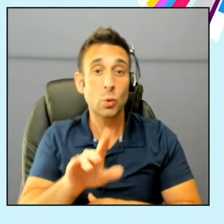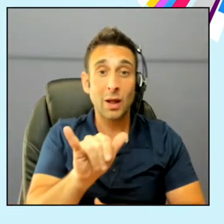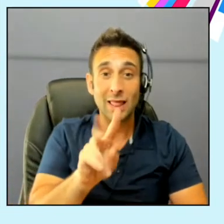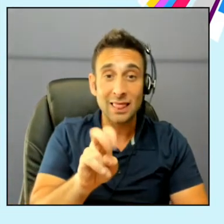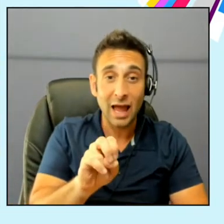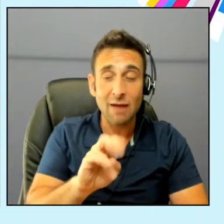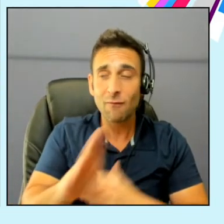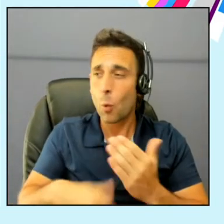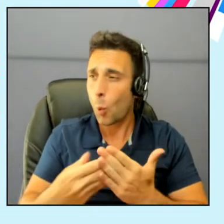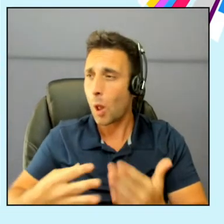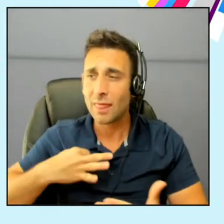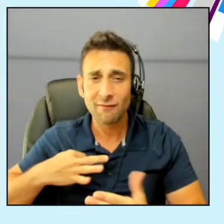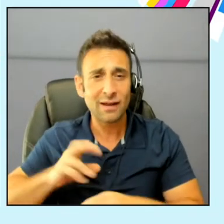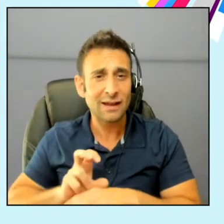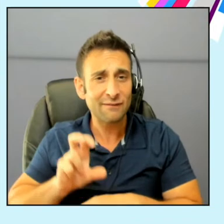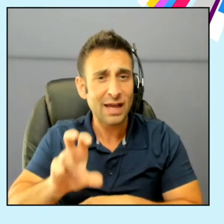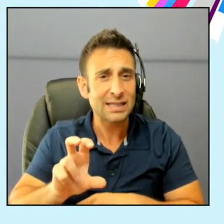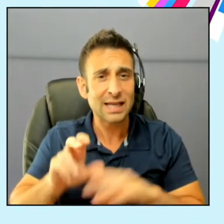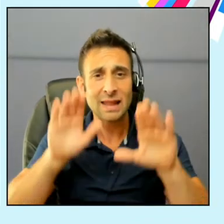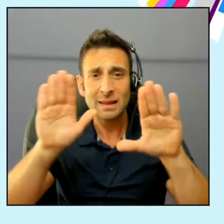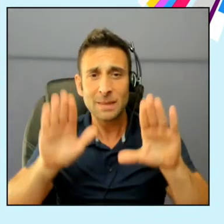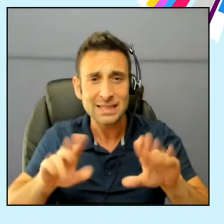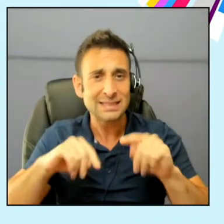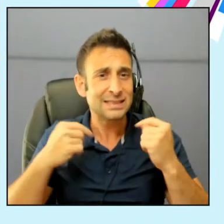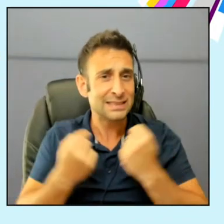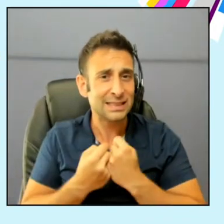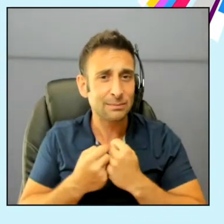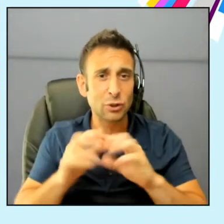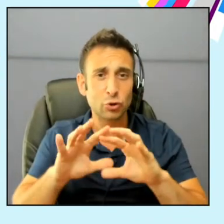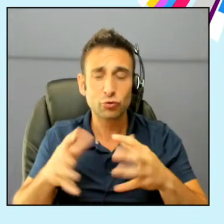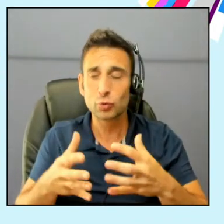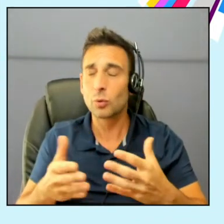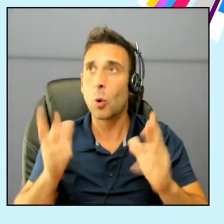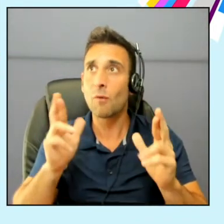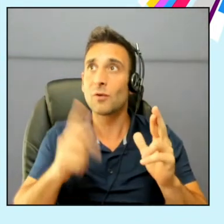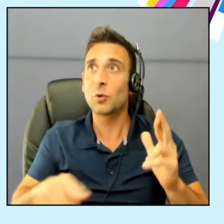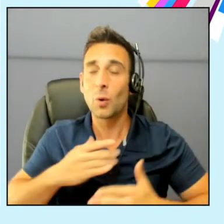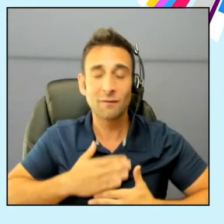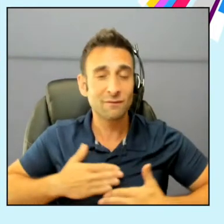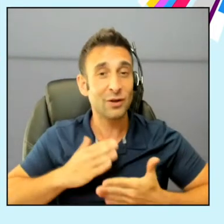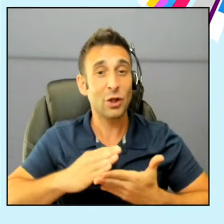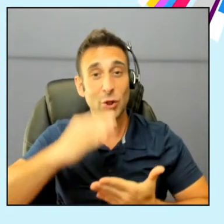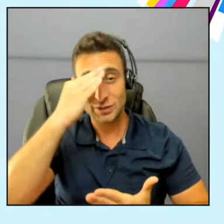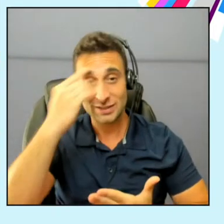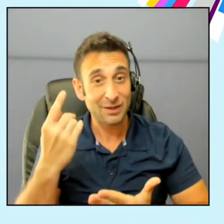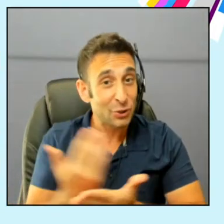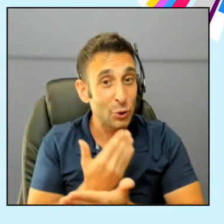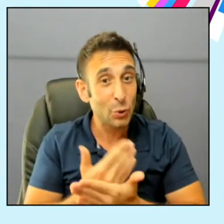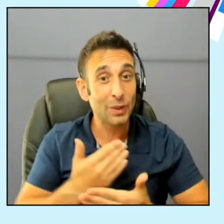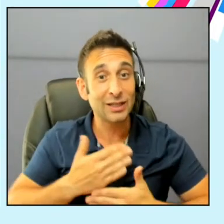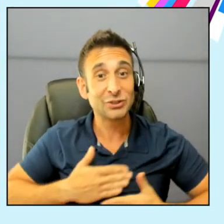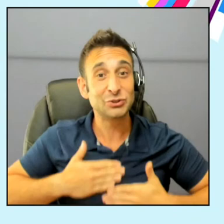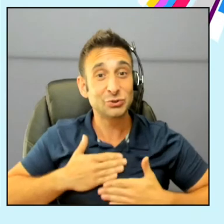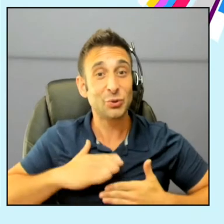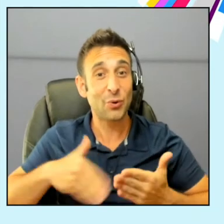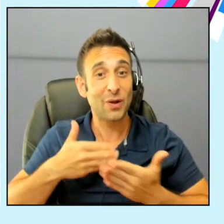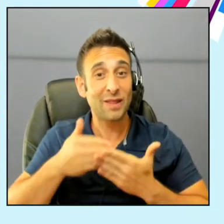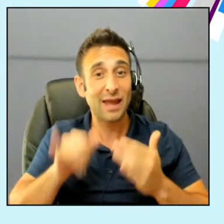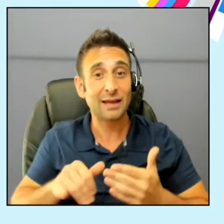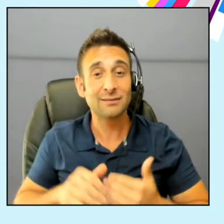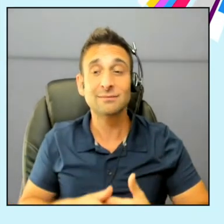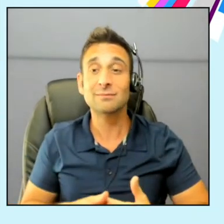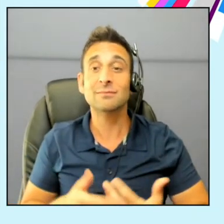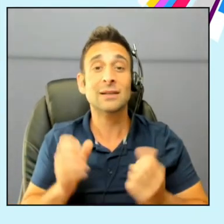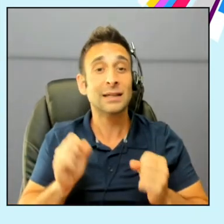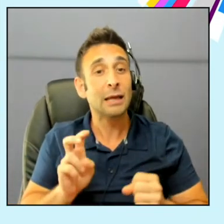the amazing team and crew behind this event. I hope you all had fun, learned something new, had a great time, and all of that. So feel free to explore around the